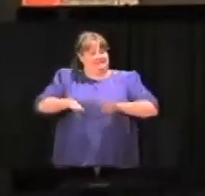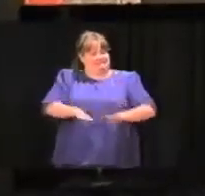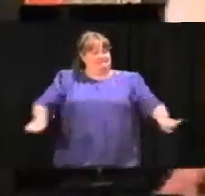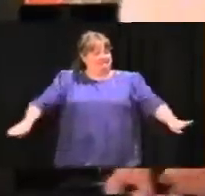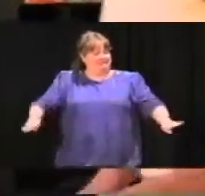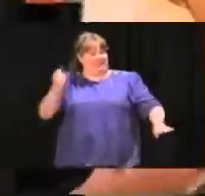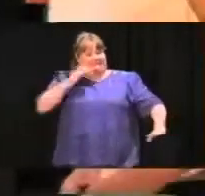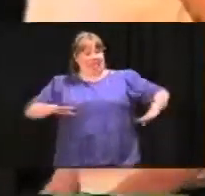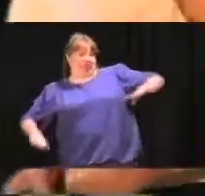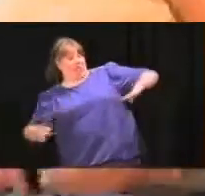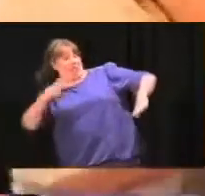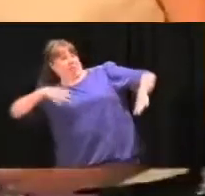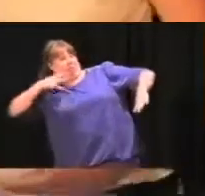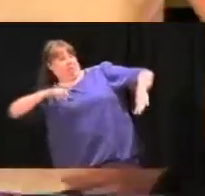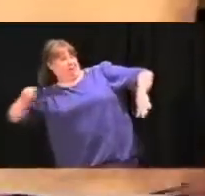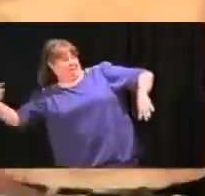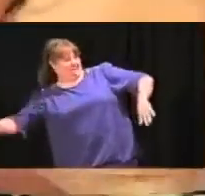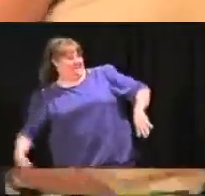mouth.